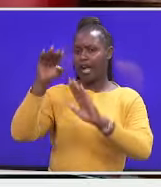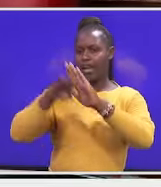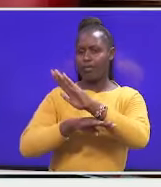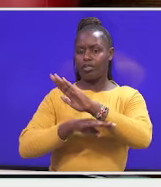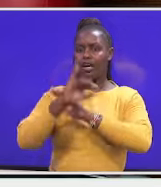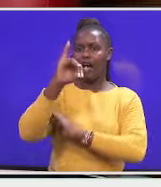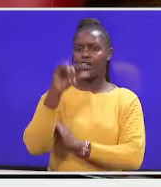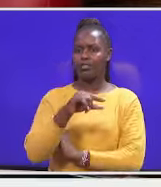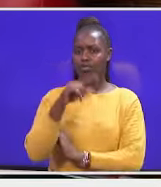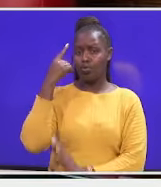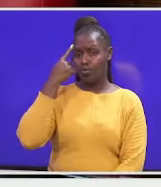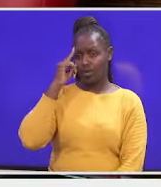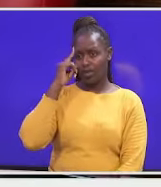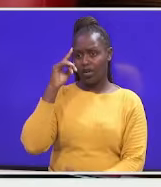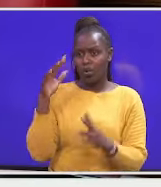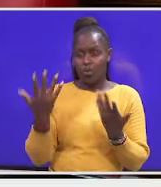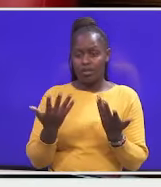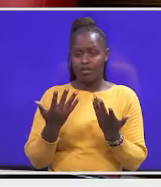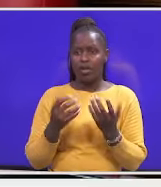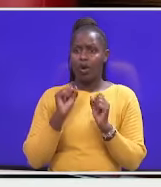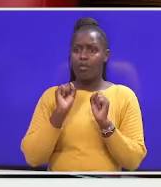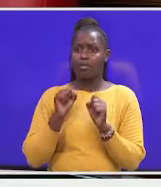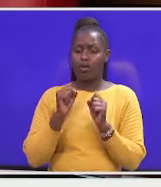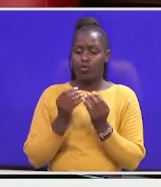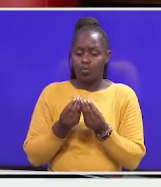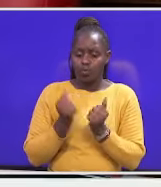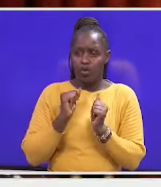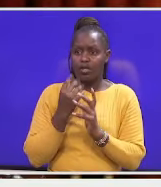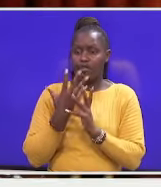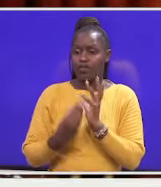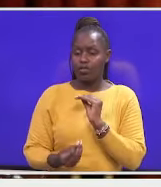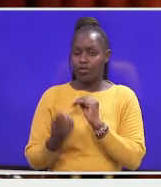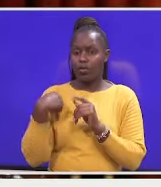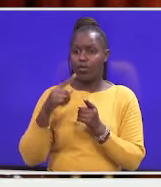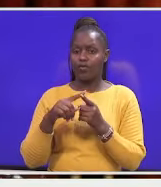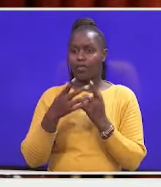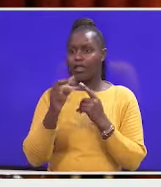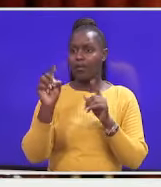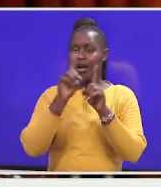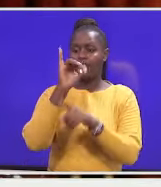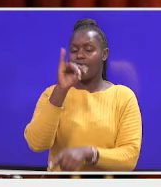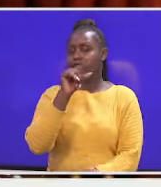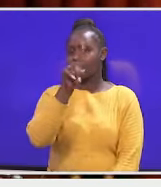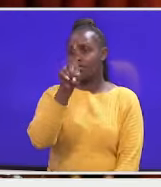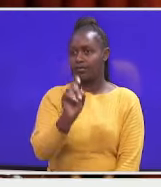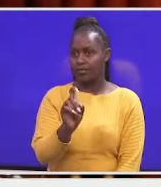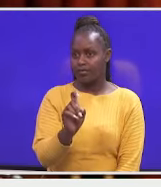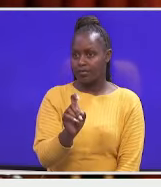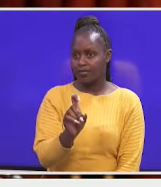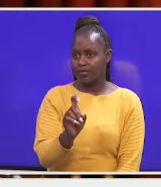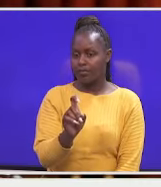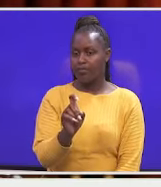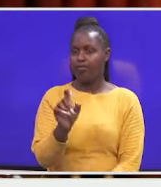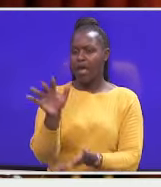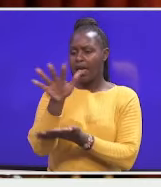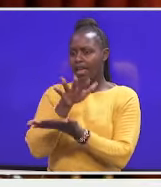Do you think you handled the demonstrations well? IG, this is an area that we